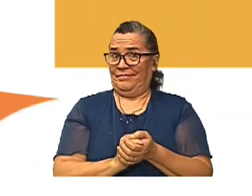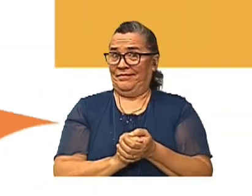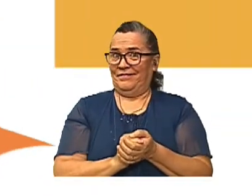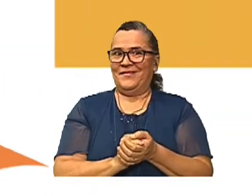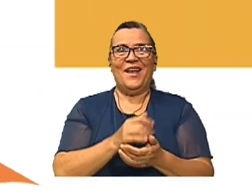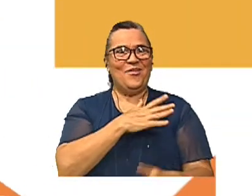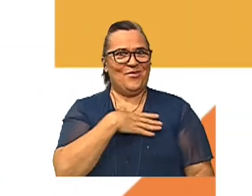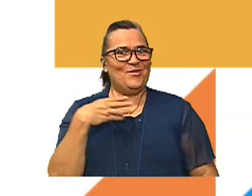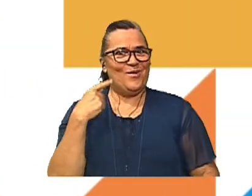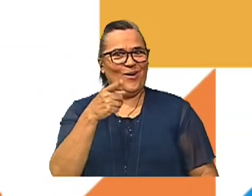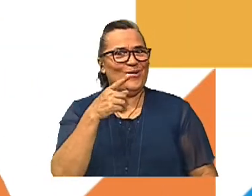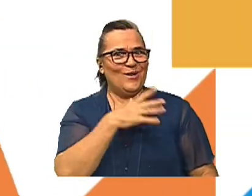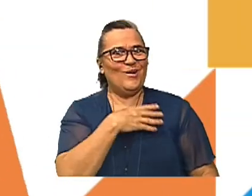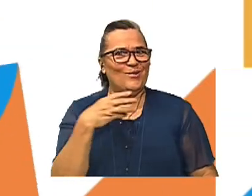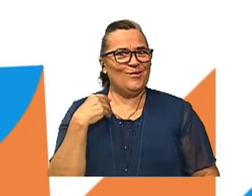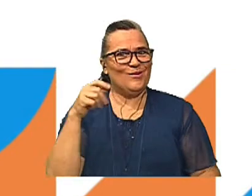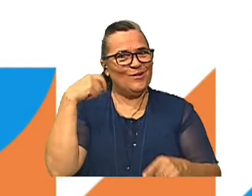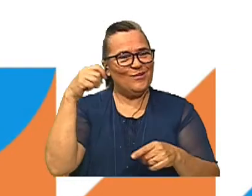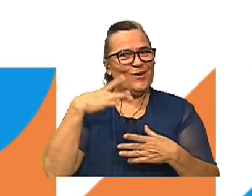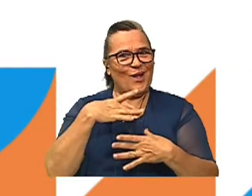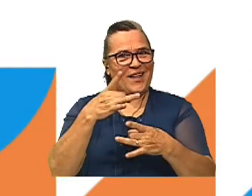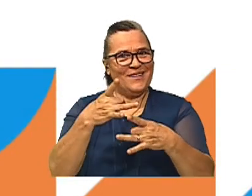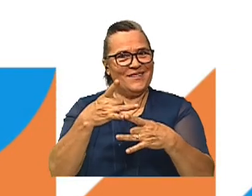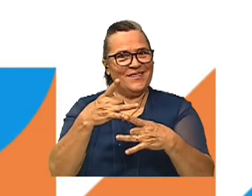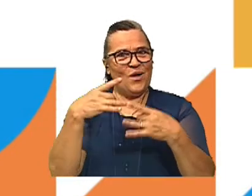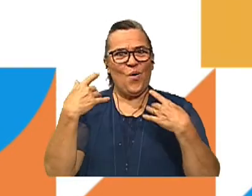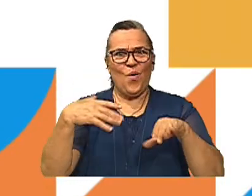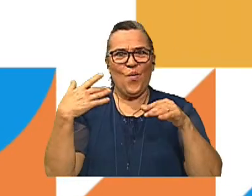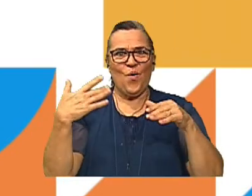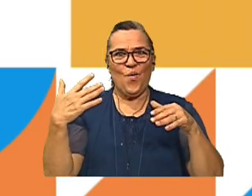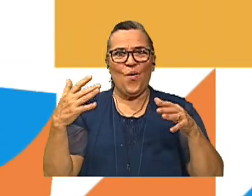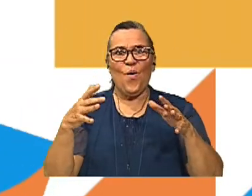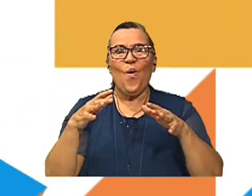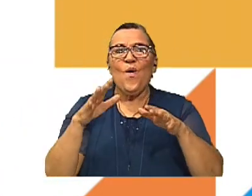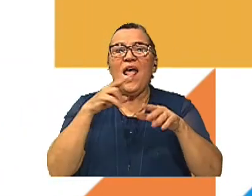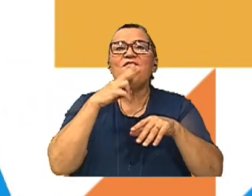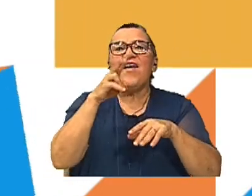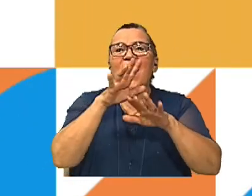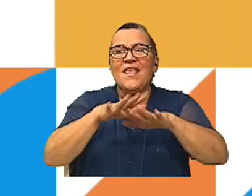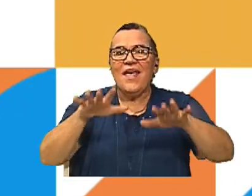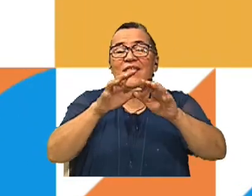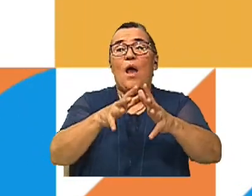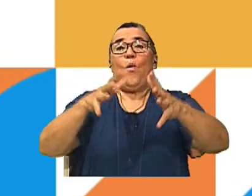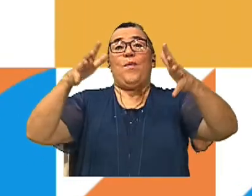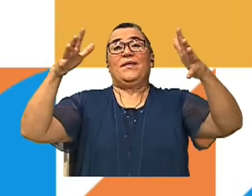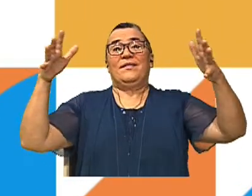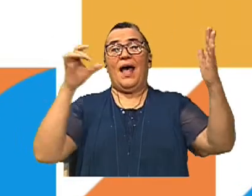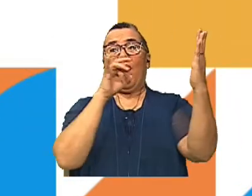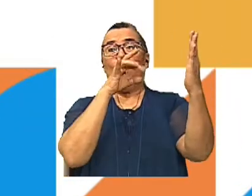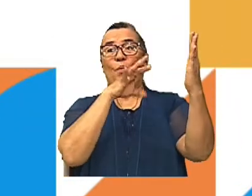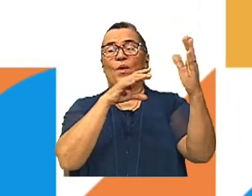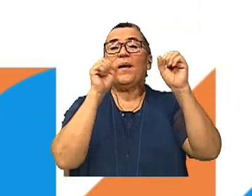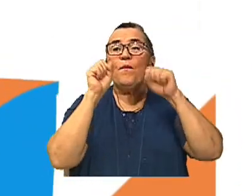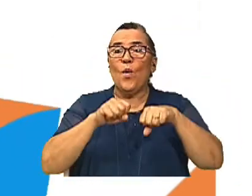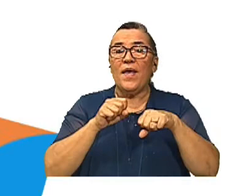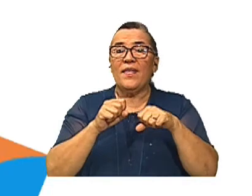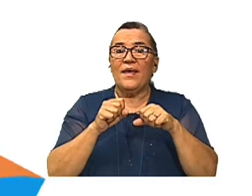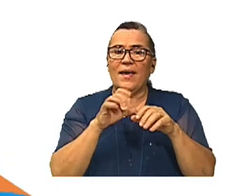like the video. Interesting, right? An augmented reality mirror that makes possible to make